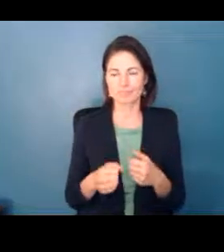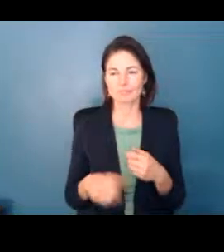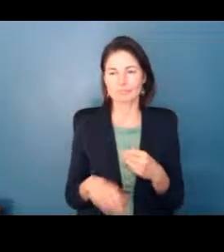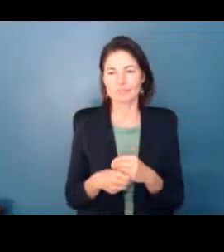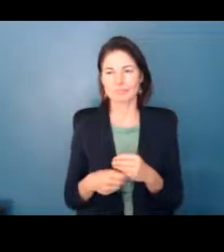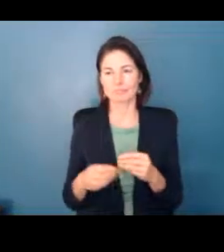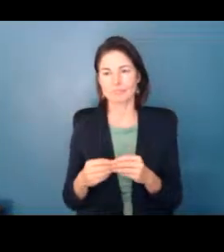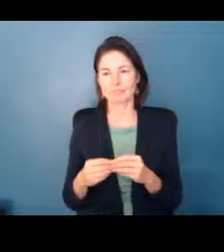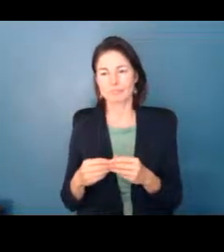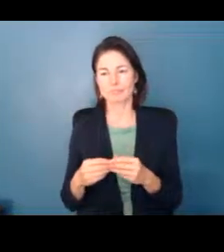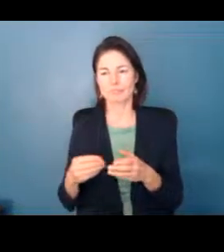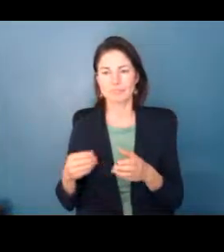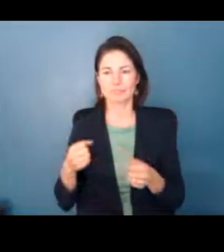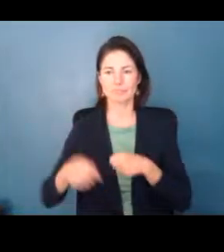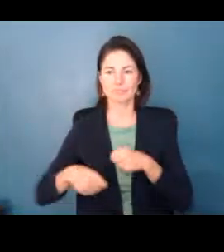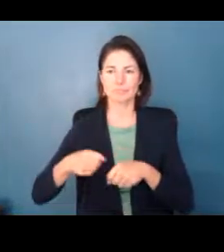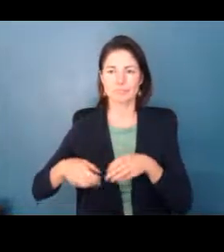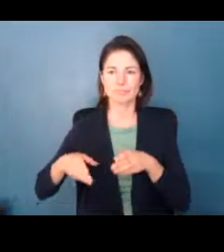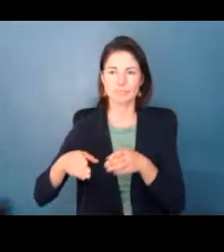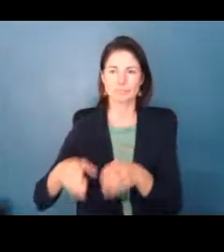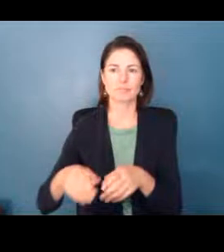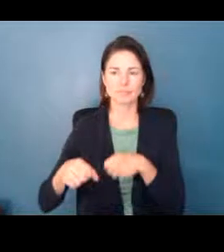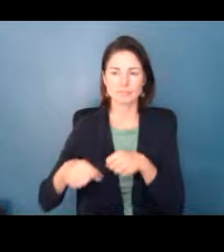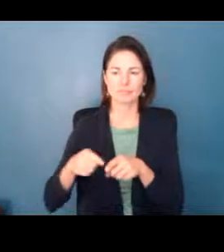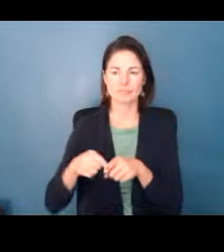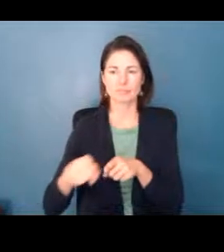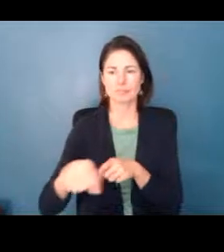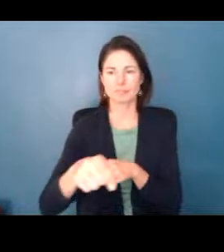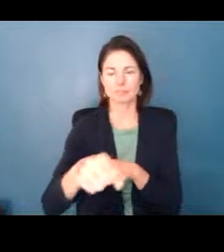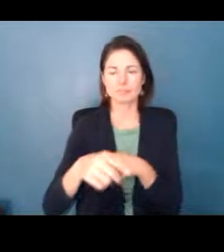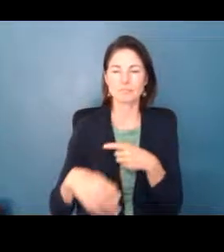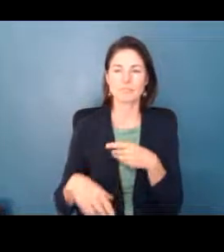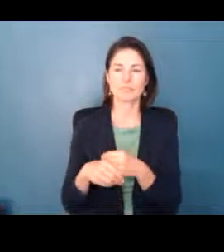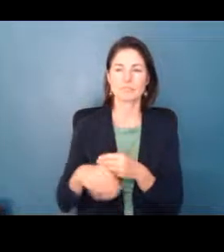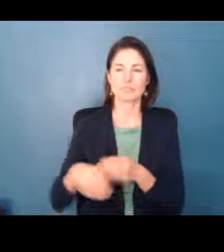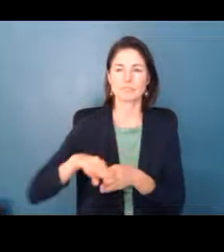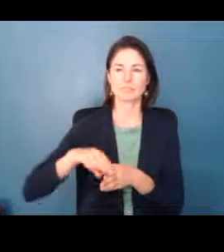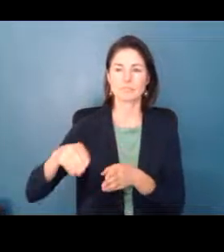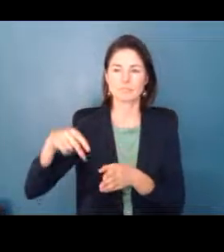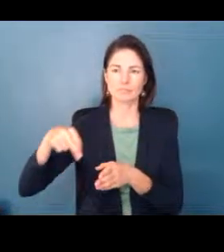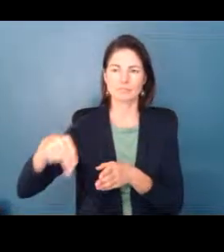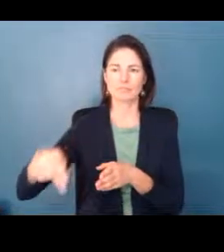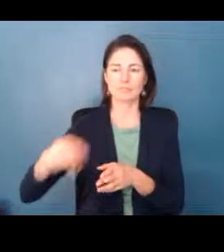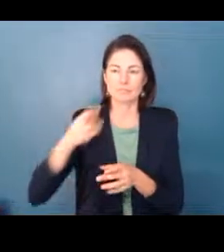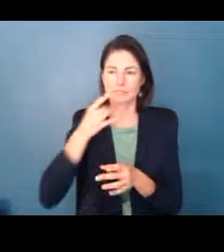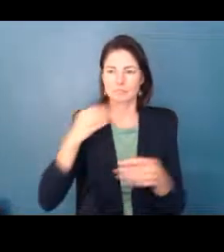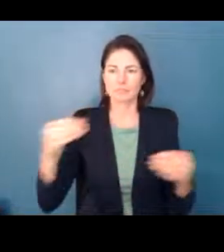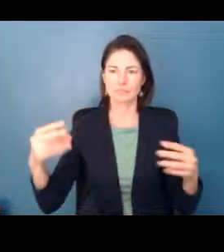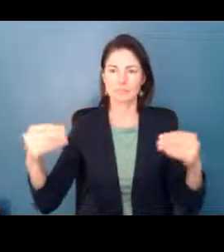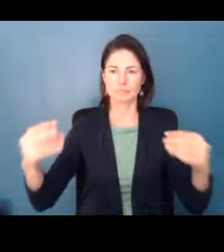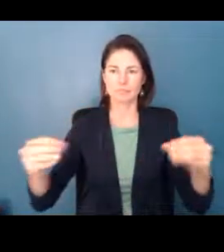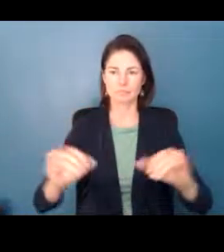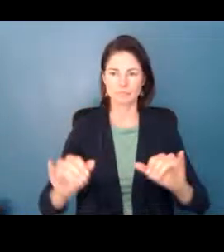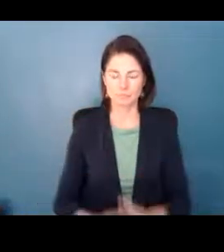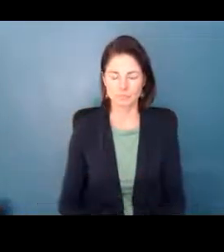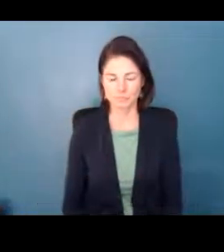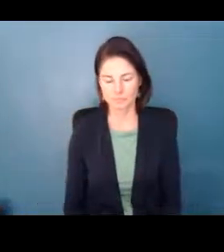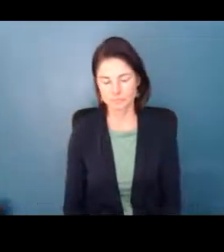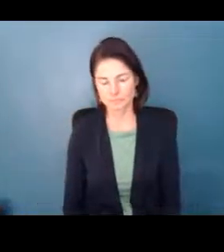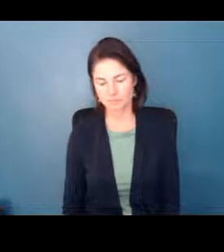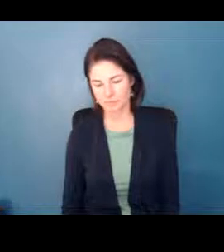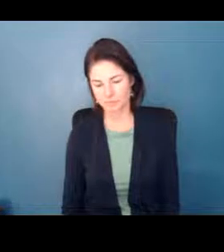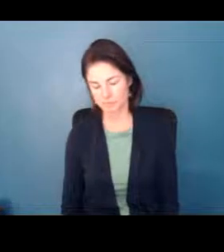miles of bike routes, and an enhanced crosswalk with flashing beacons. These amendments will reduce the amount programmed